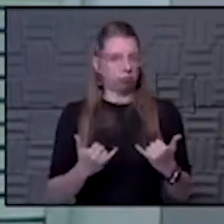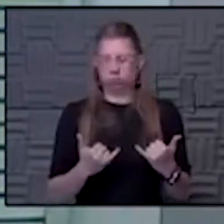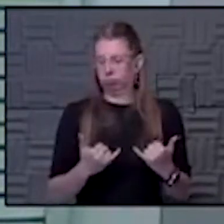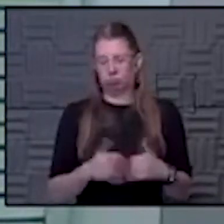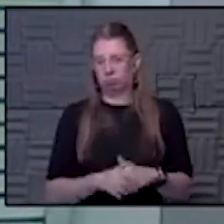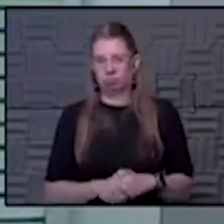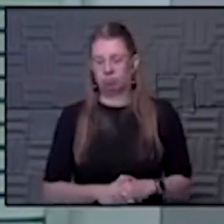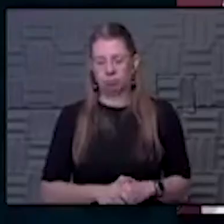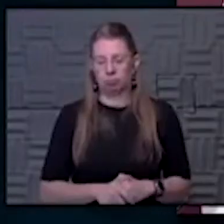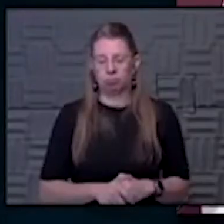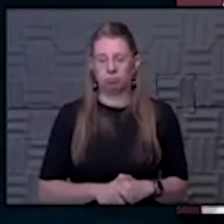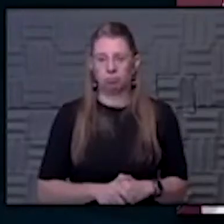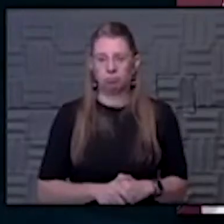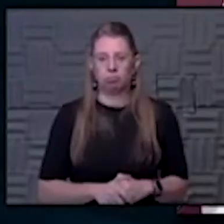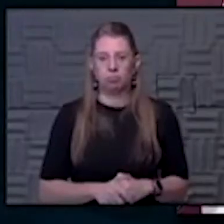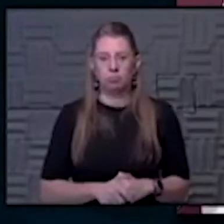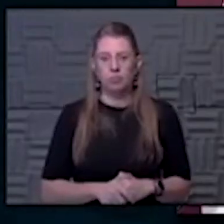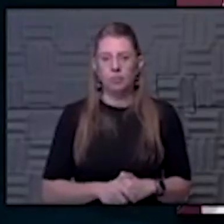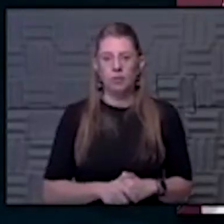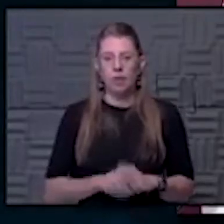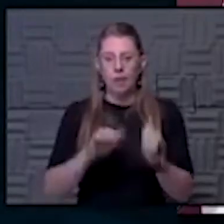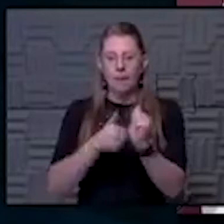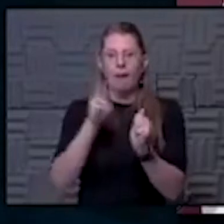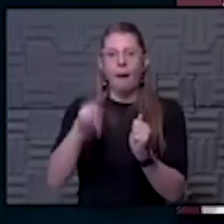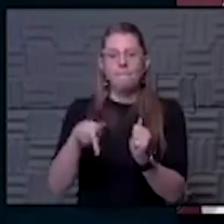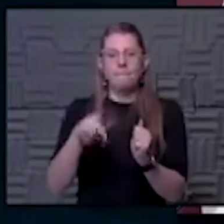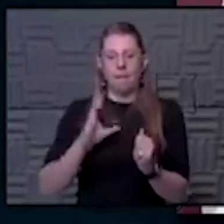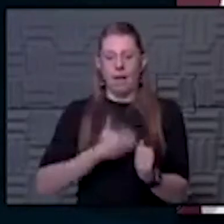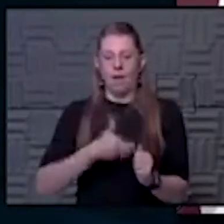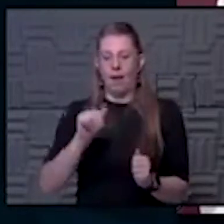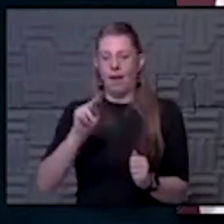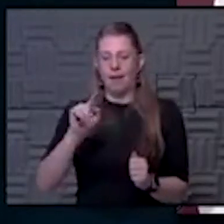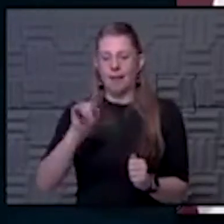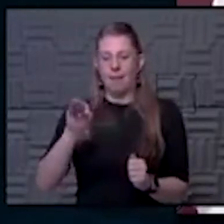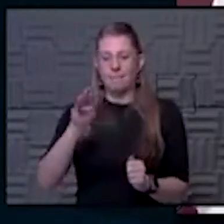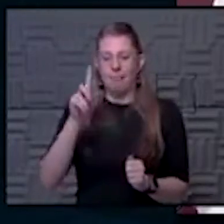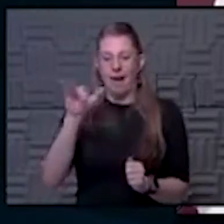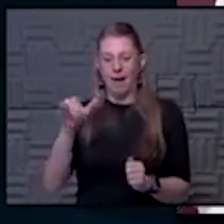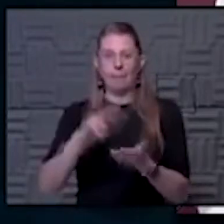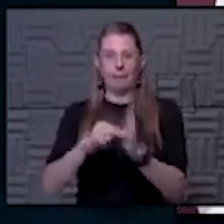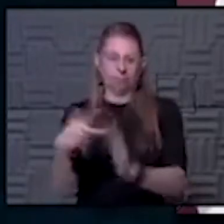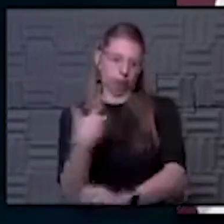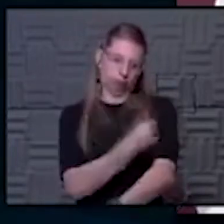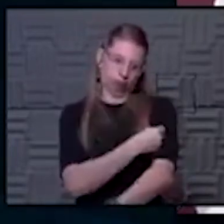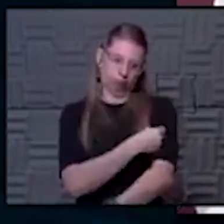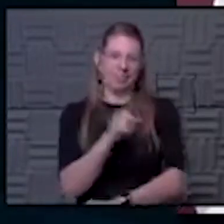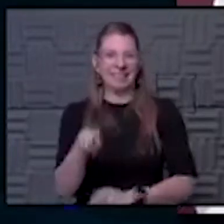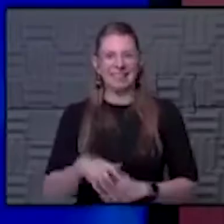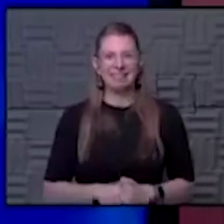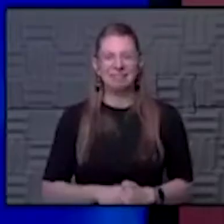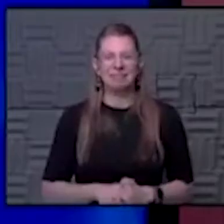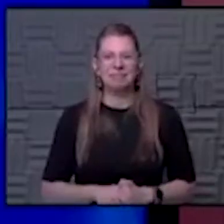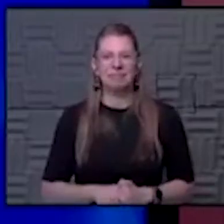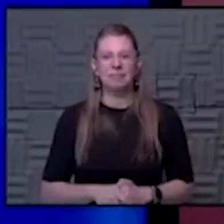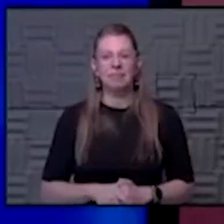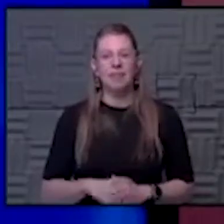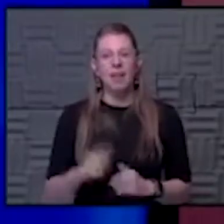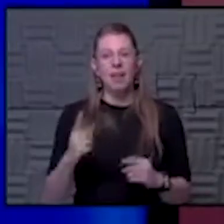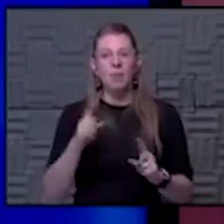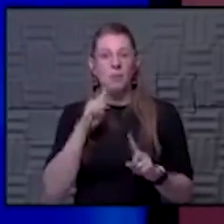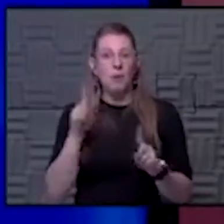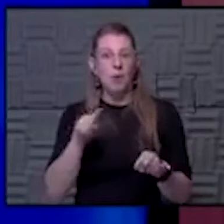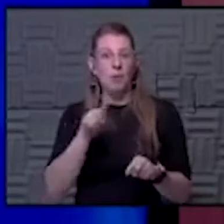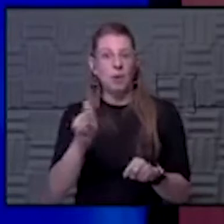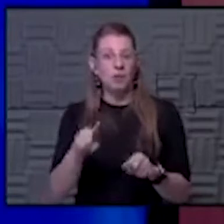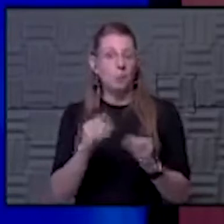the summertime. Yeah, I think what we need to back up is our antibody, and the only way to do that is to get the vaccine in the arm. So, all right. Other reporter